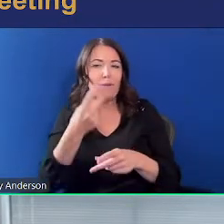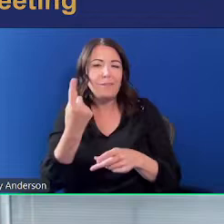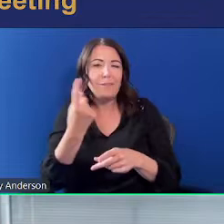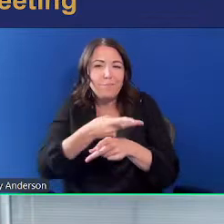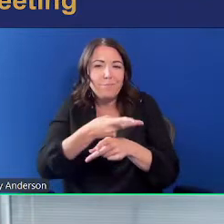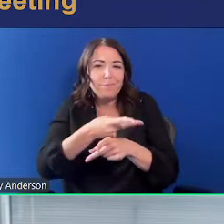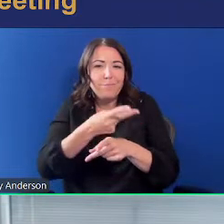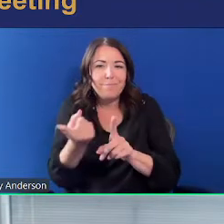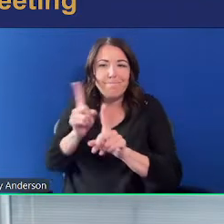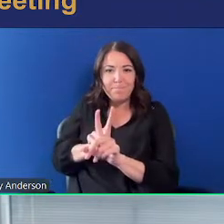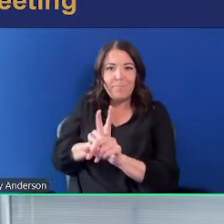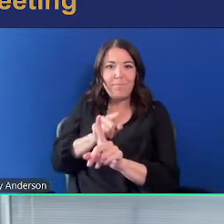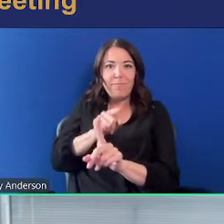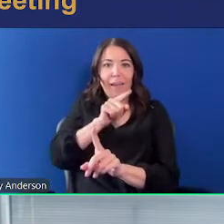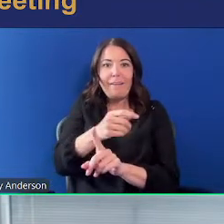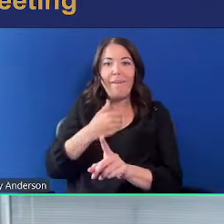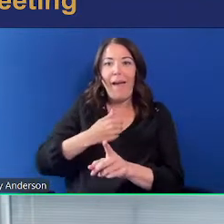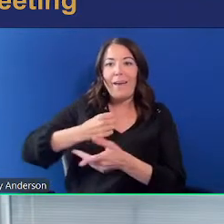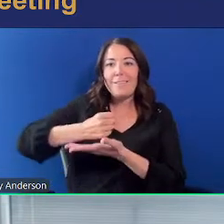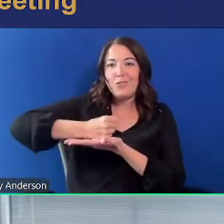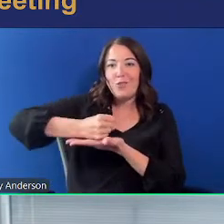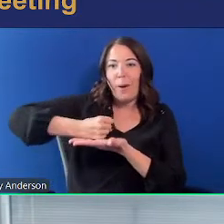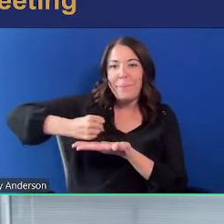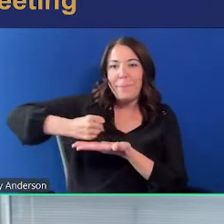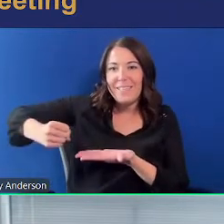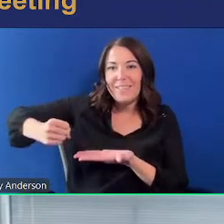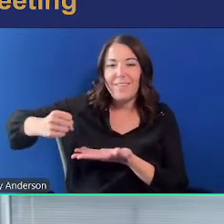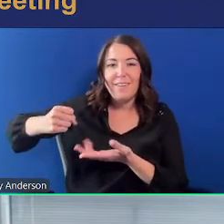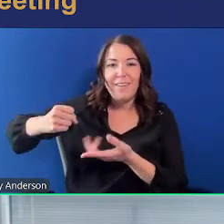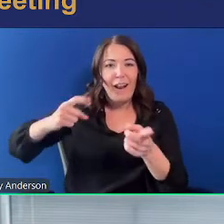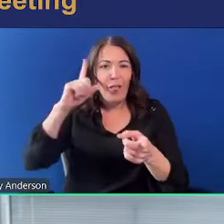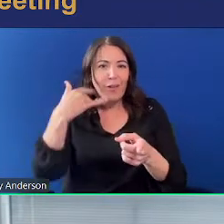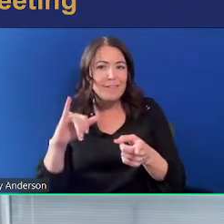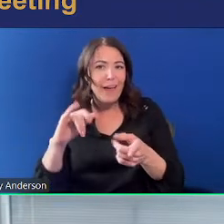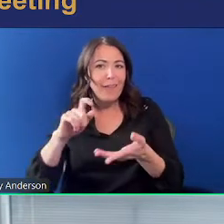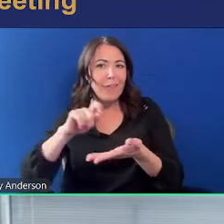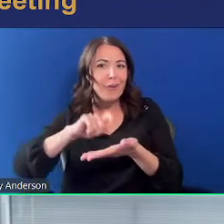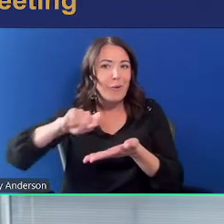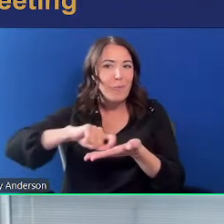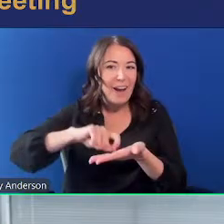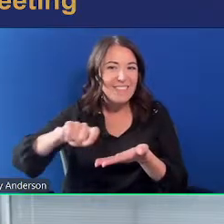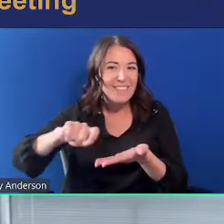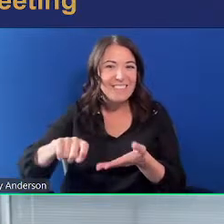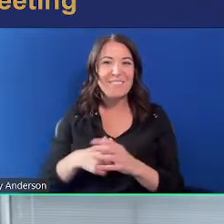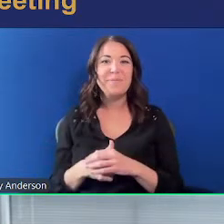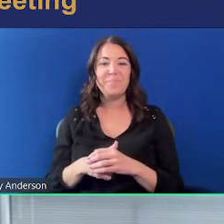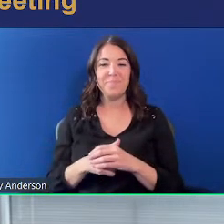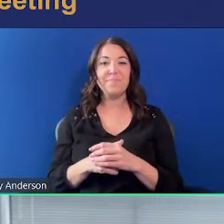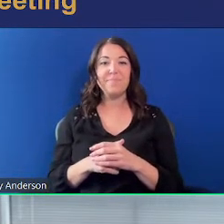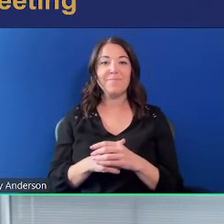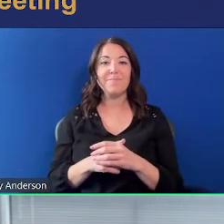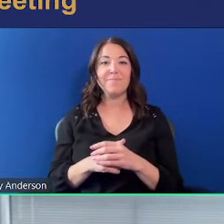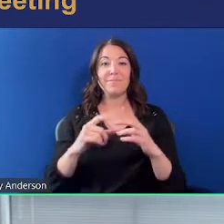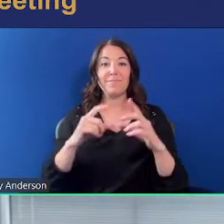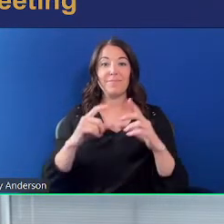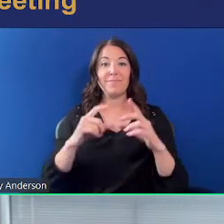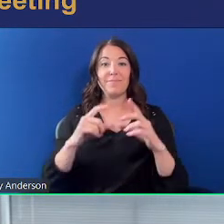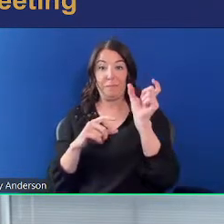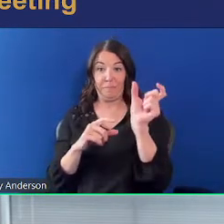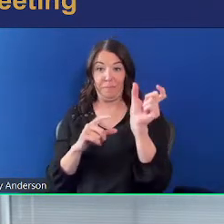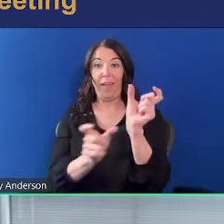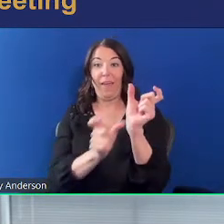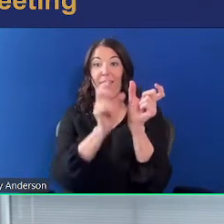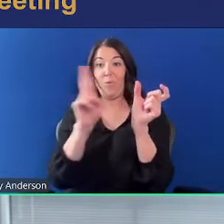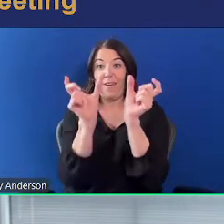with him. He's holding a Sharpie, and it looks like they are about to do a writing activity. To the right of that photo there at the top